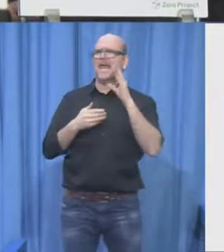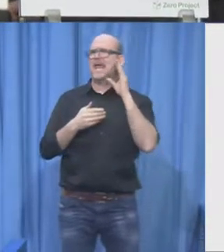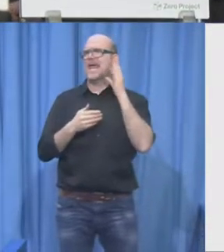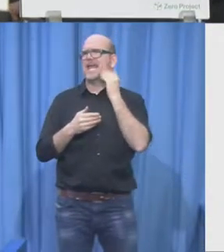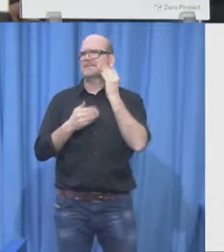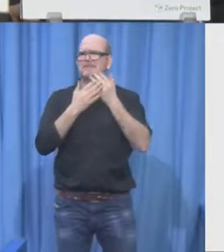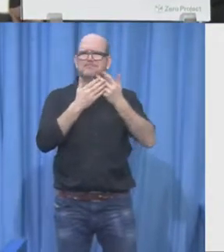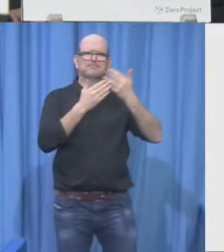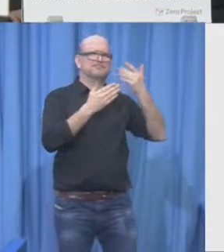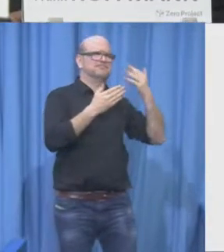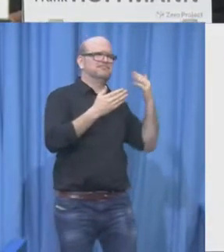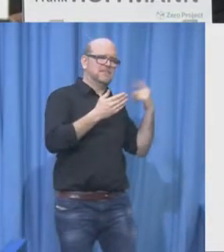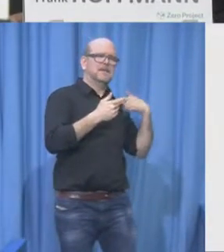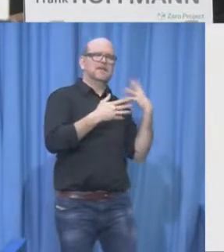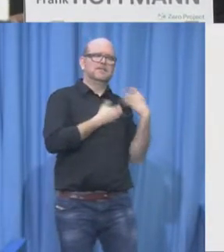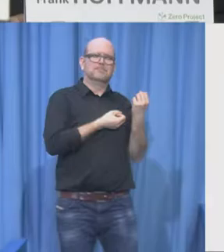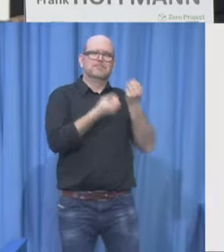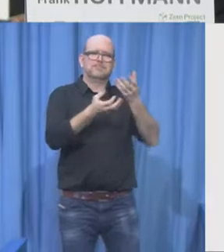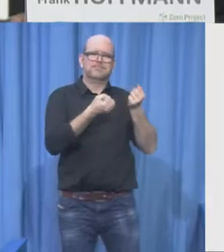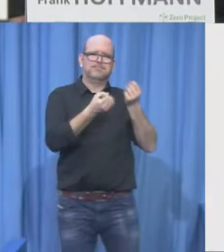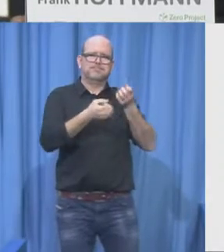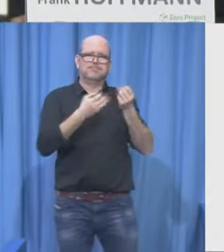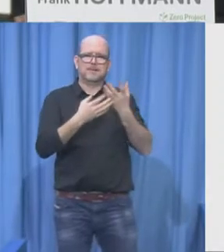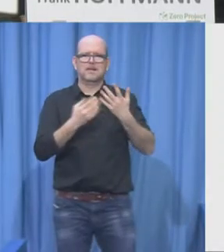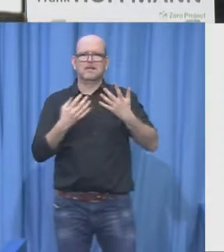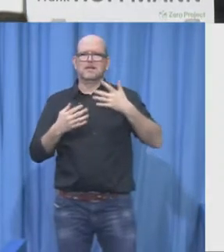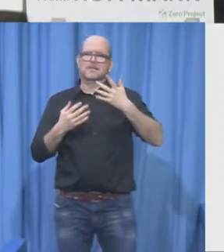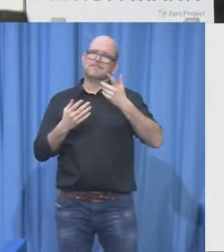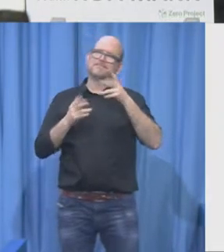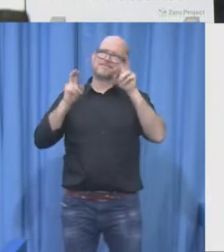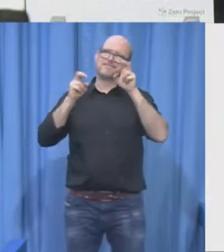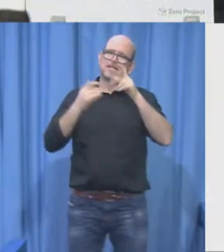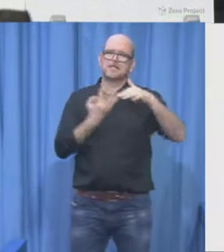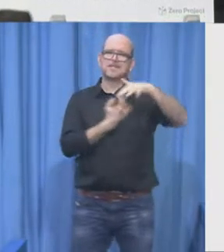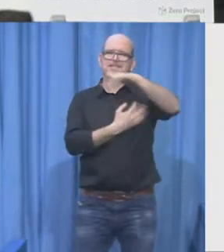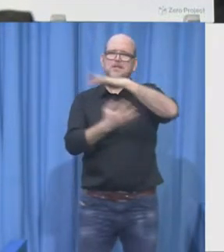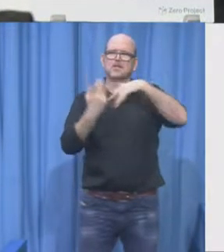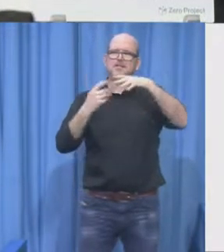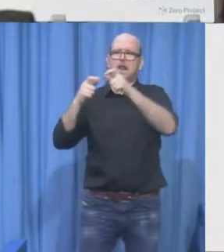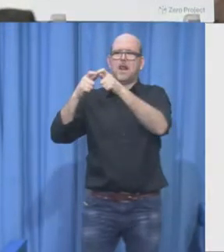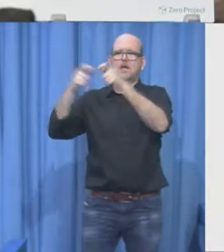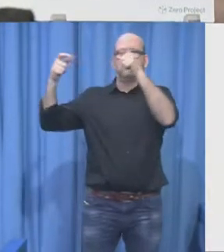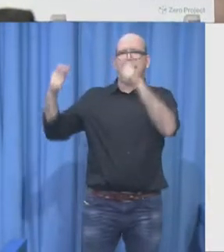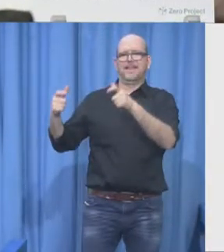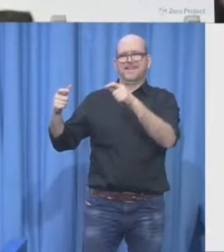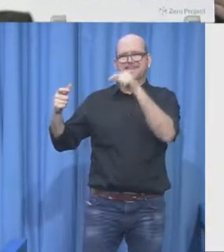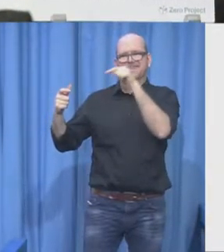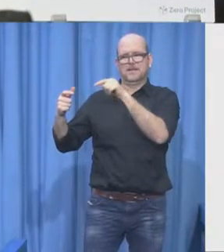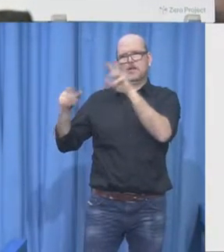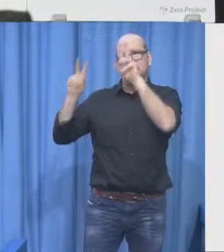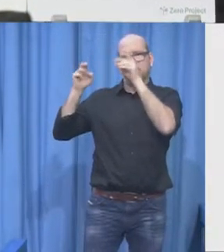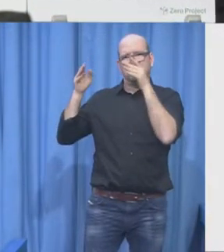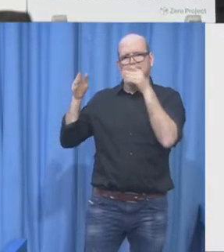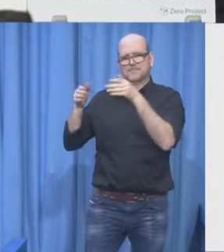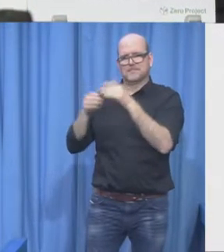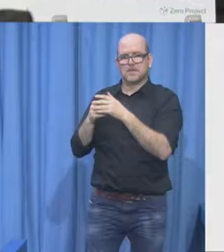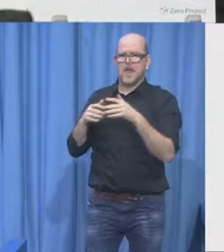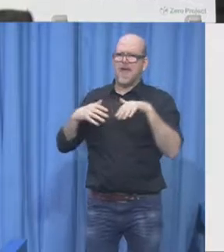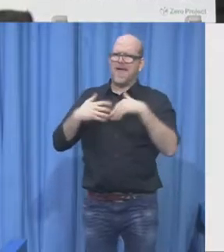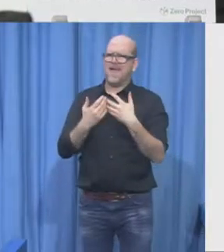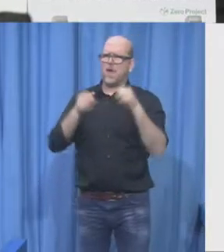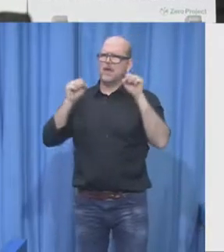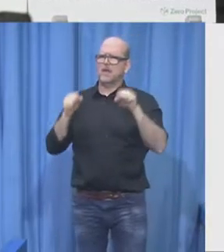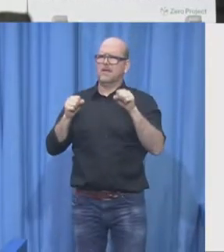was set up in our home countries on its way to